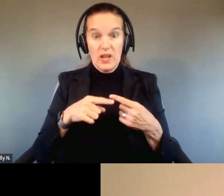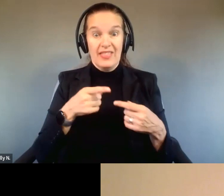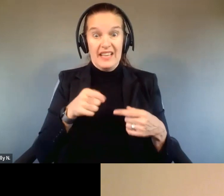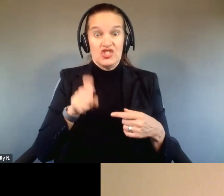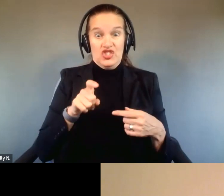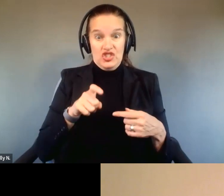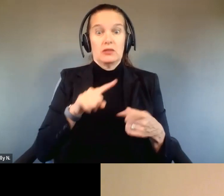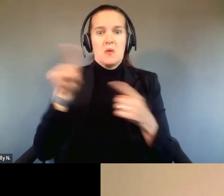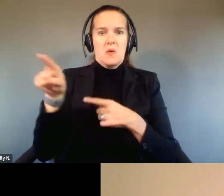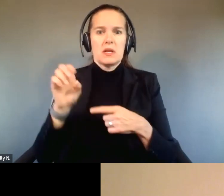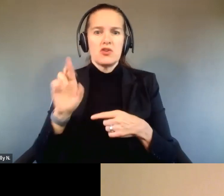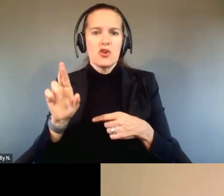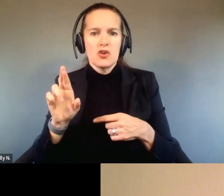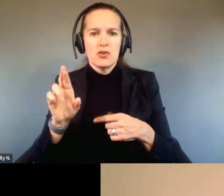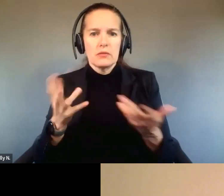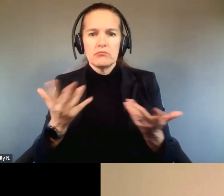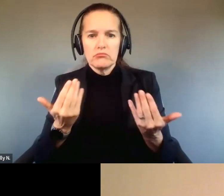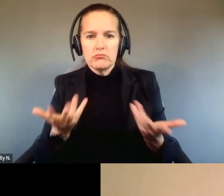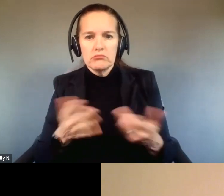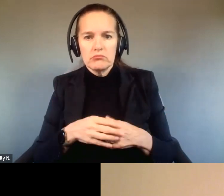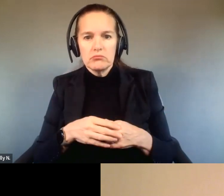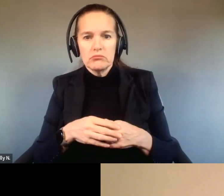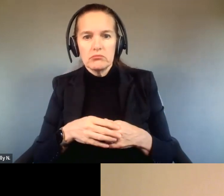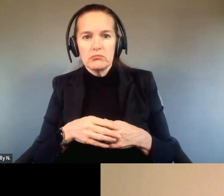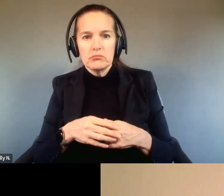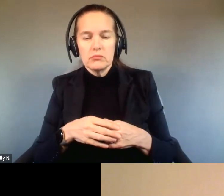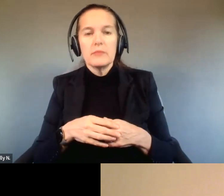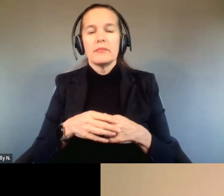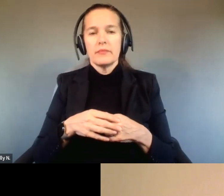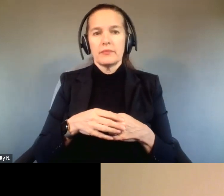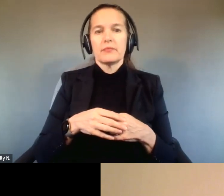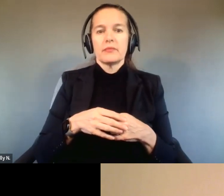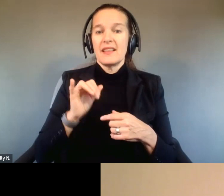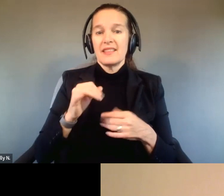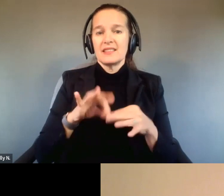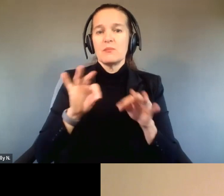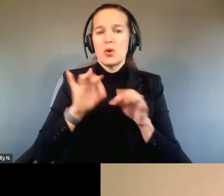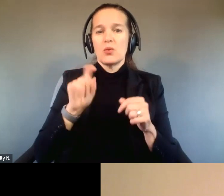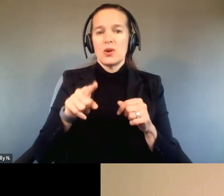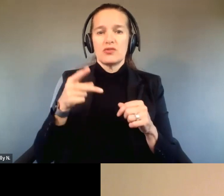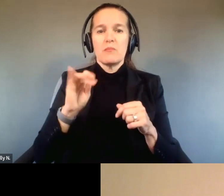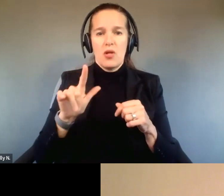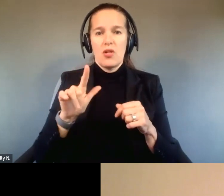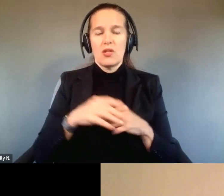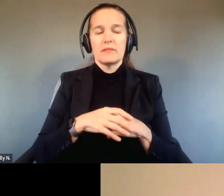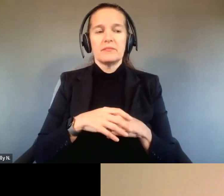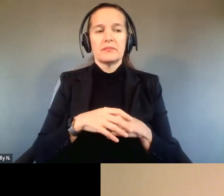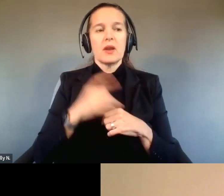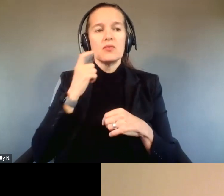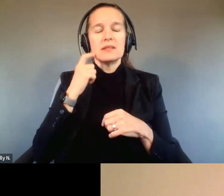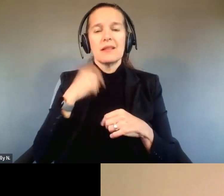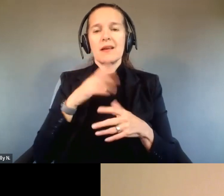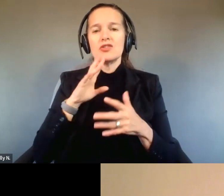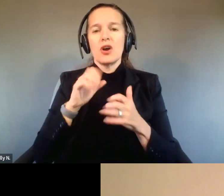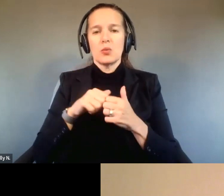the emergency room, maybe? Yeah, I think it's a really important question, Paul. And I was actually just talking with a lot of the promotoras